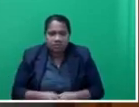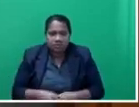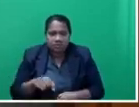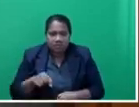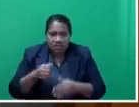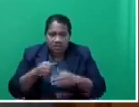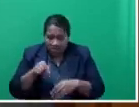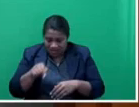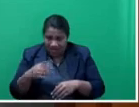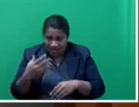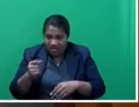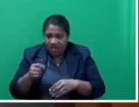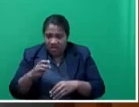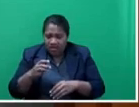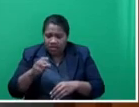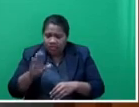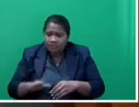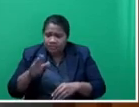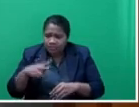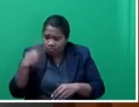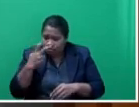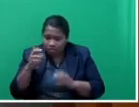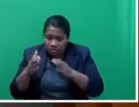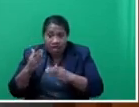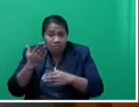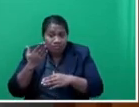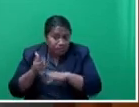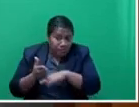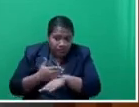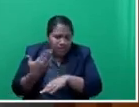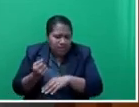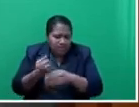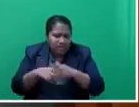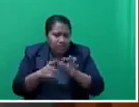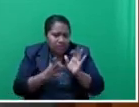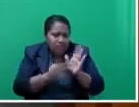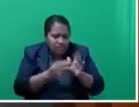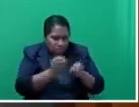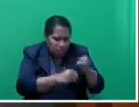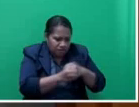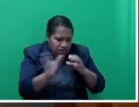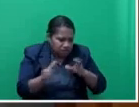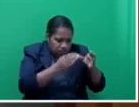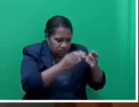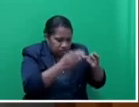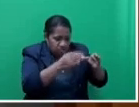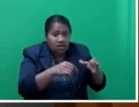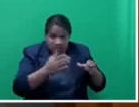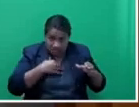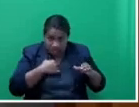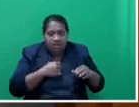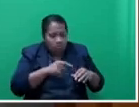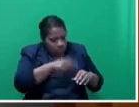that ministry. I remember before it was placed with the Prime Minister's office. In my view, that is correctly placed.